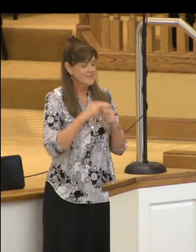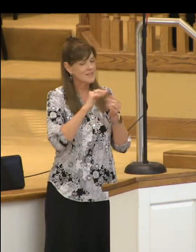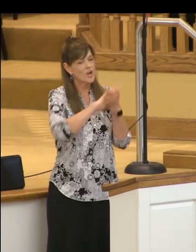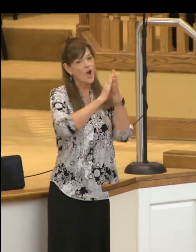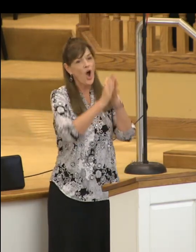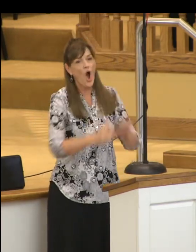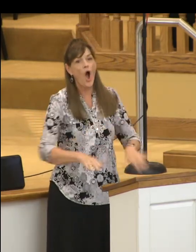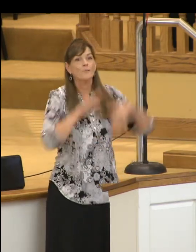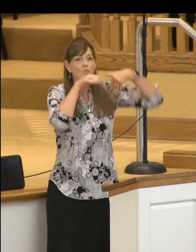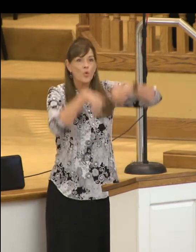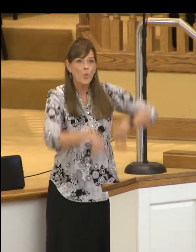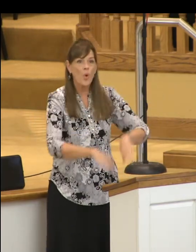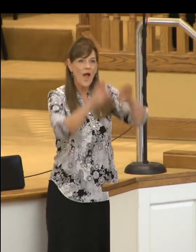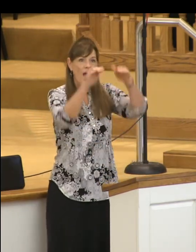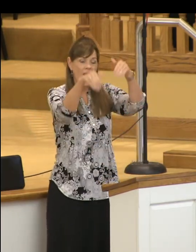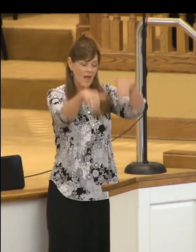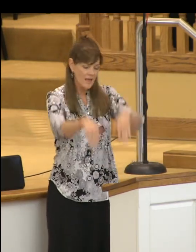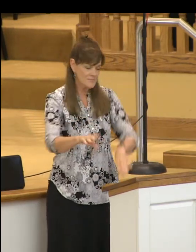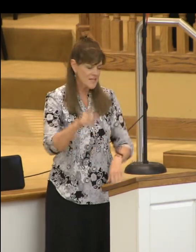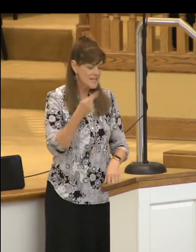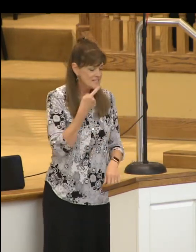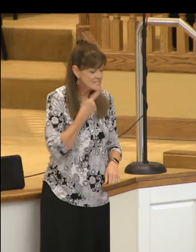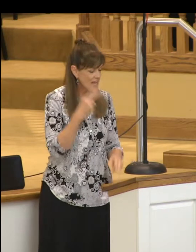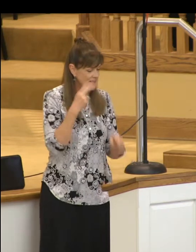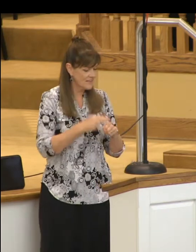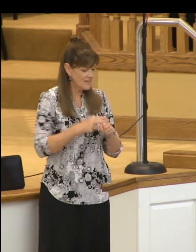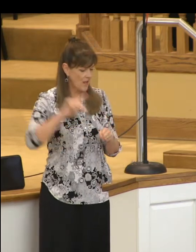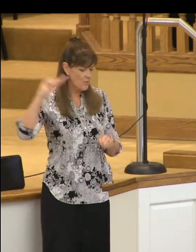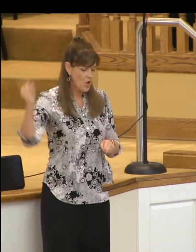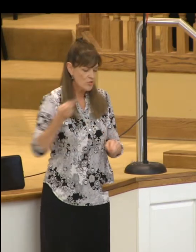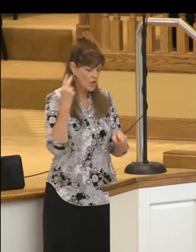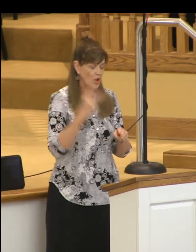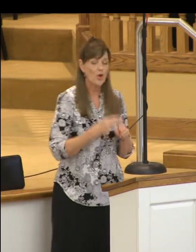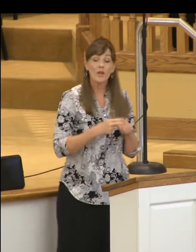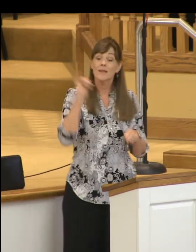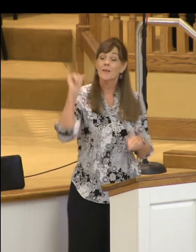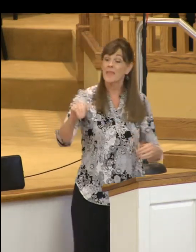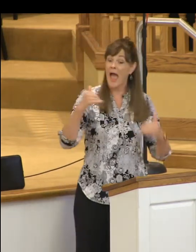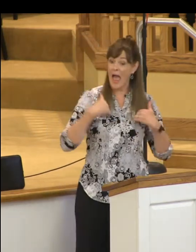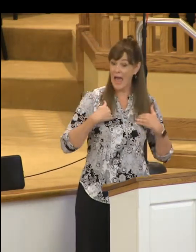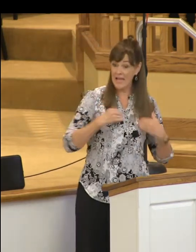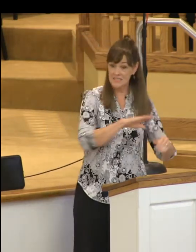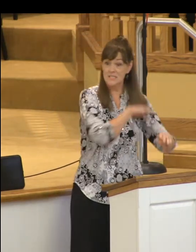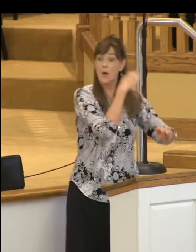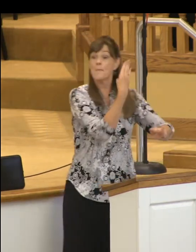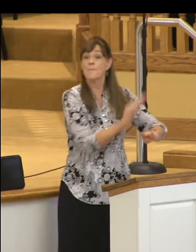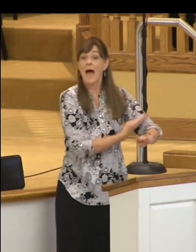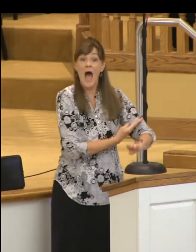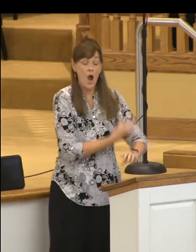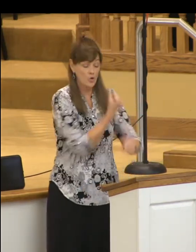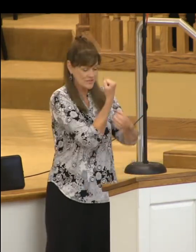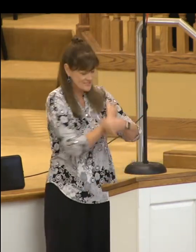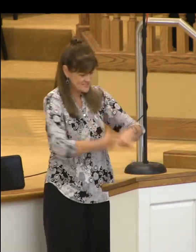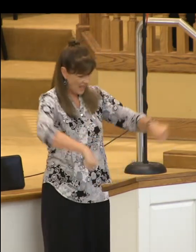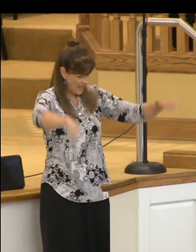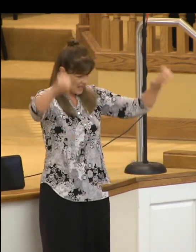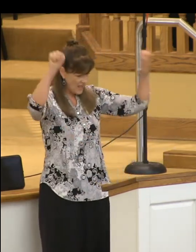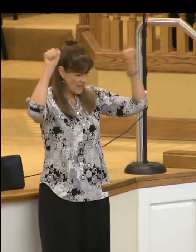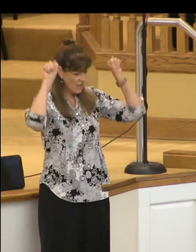waves. Say the name, the only name that has the power to